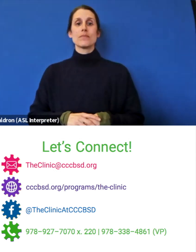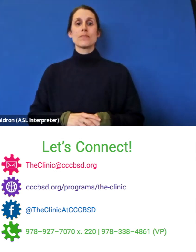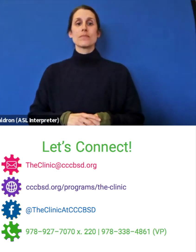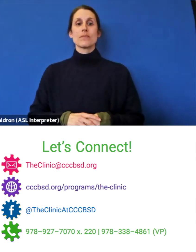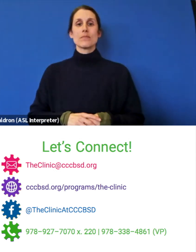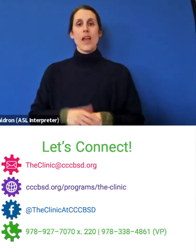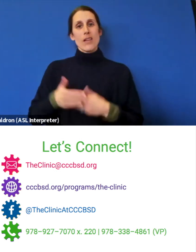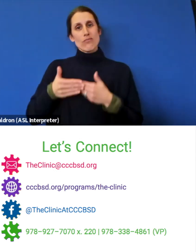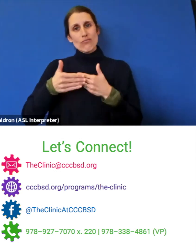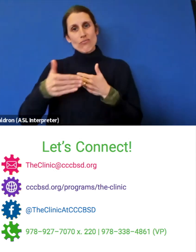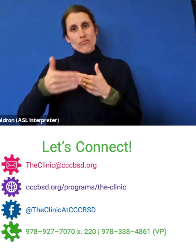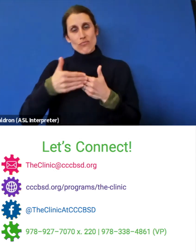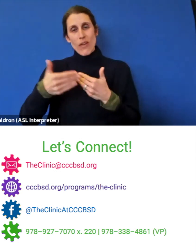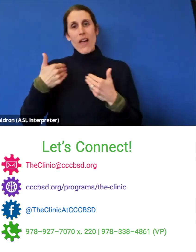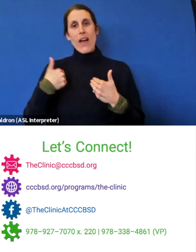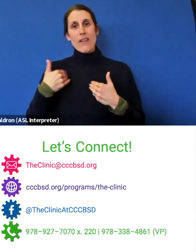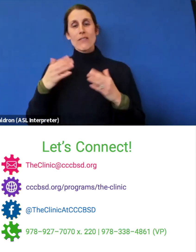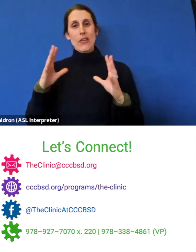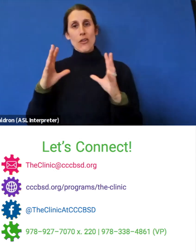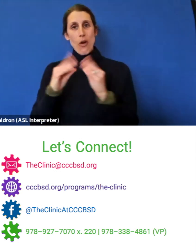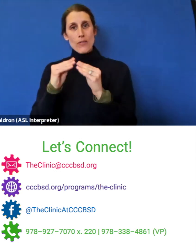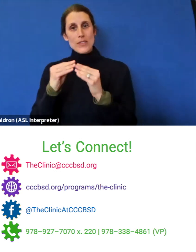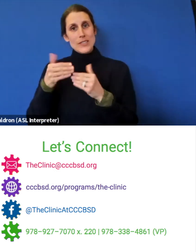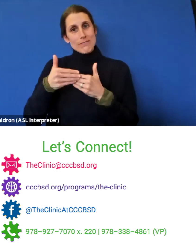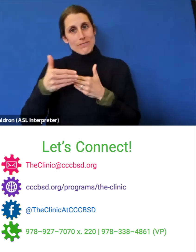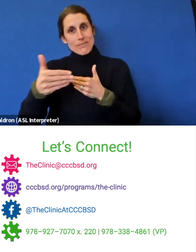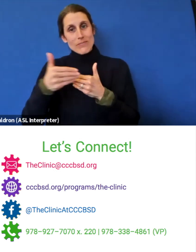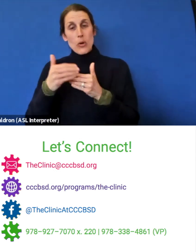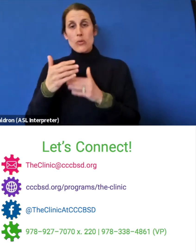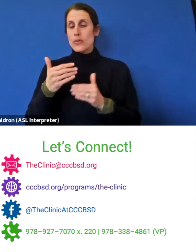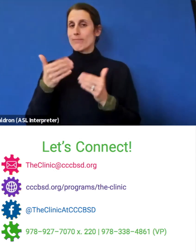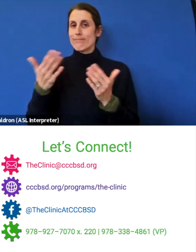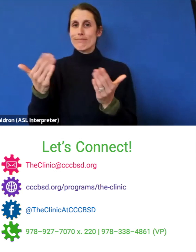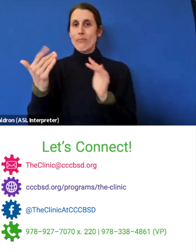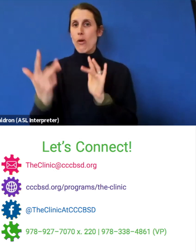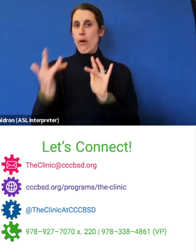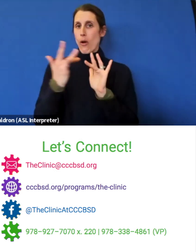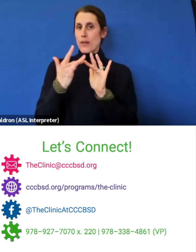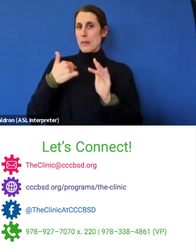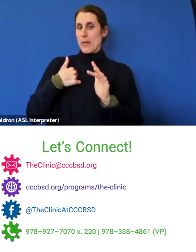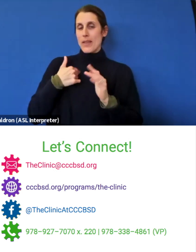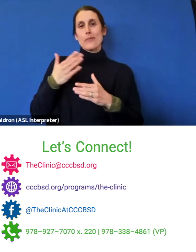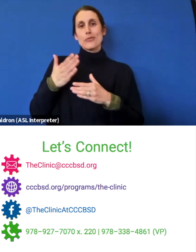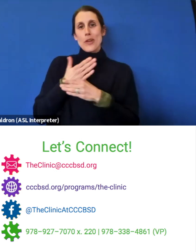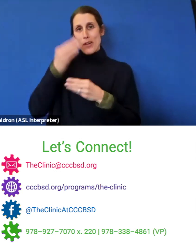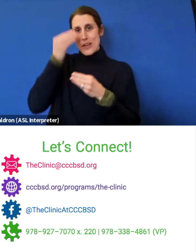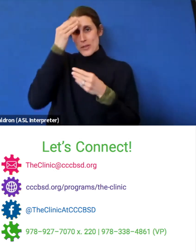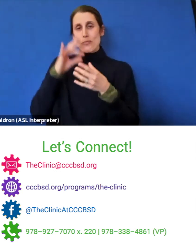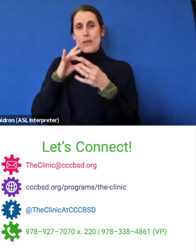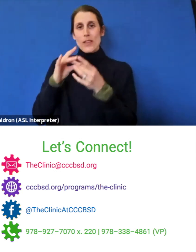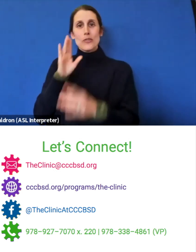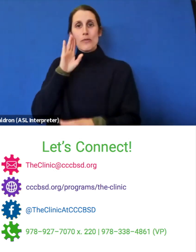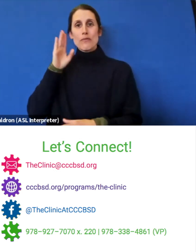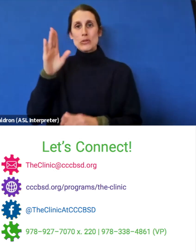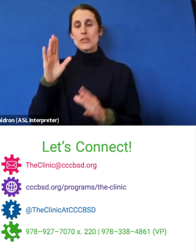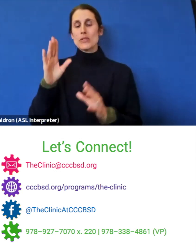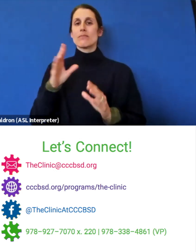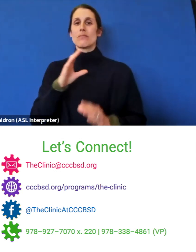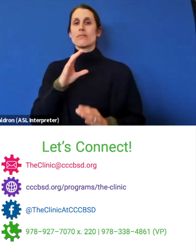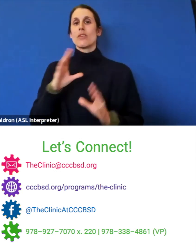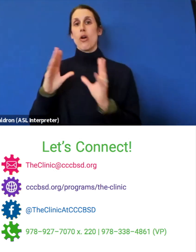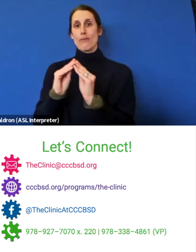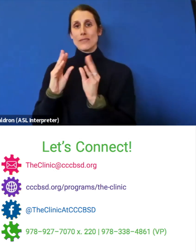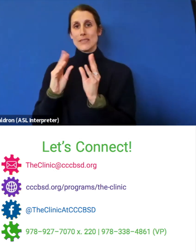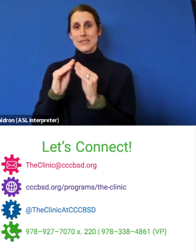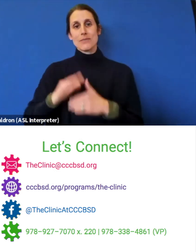be talking a little bit about pragmatics. So you could certainly contact me and I could share those with you if that's of interest too. You mentioned